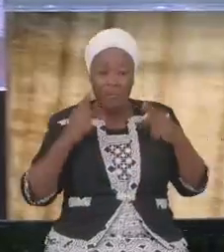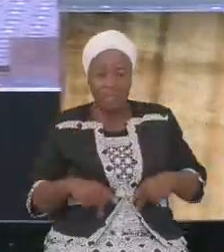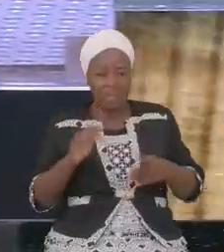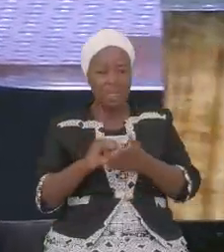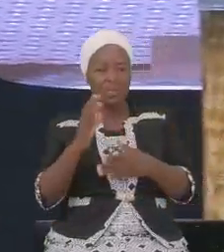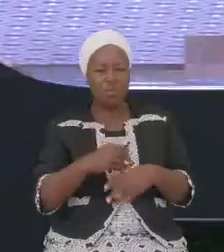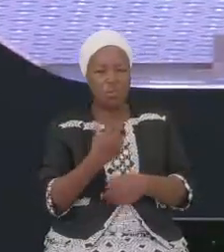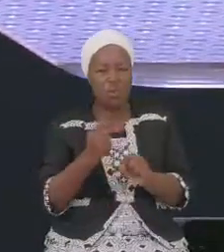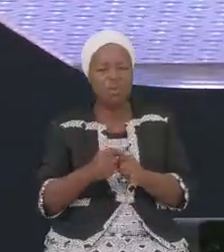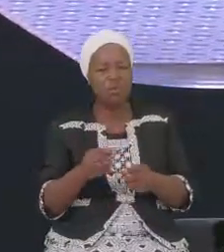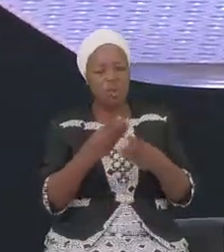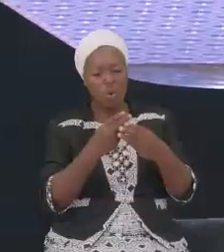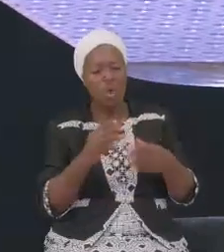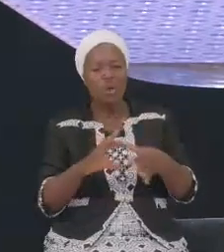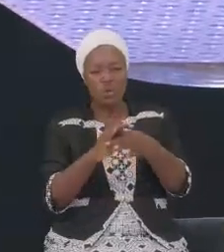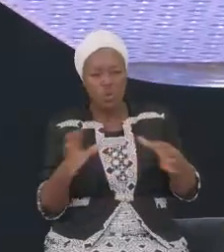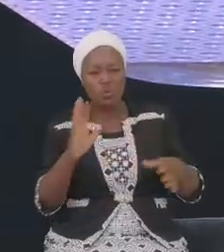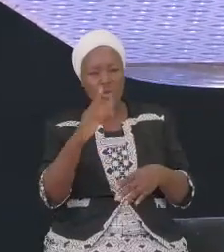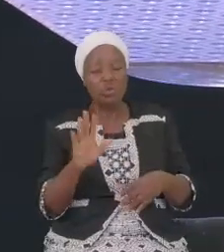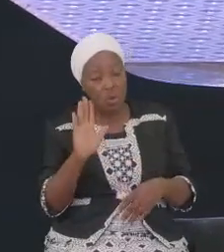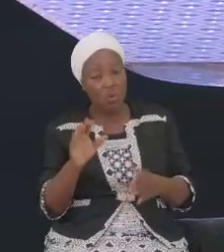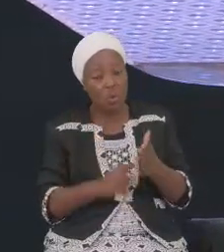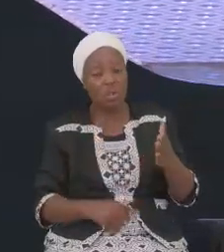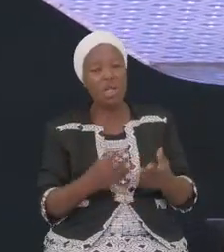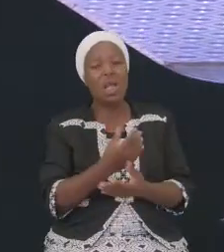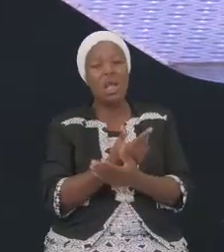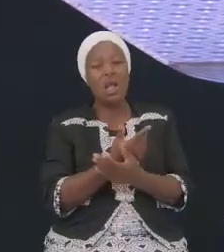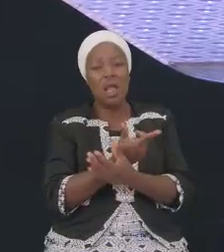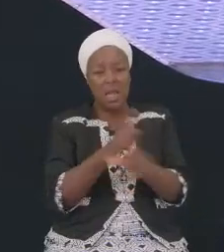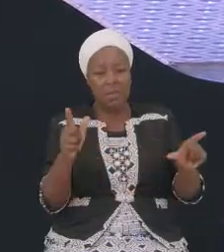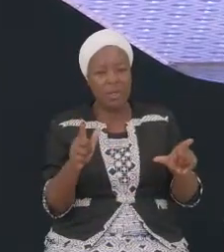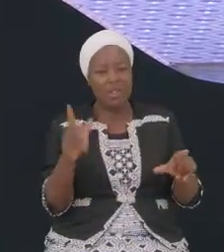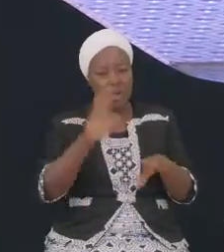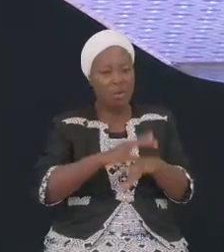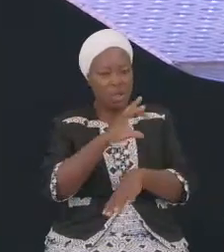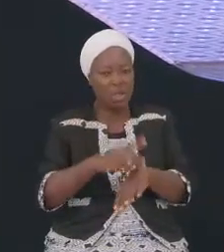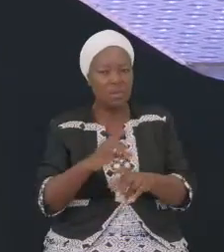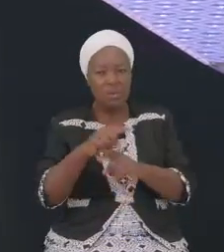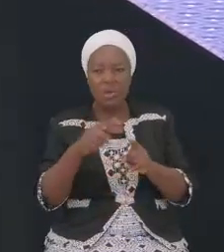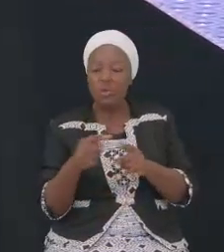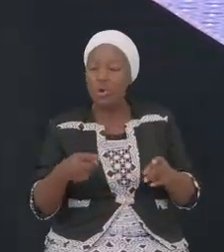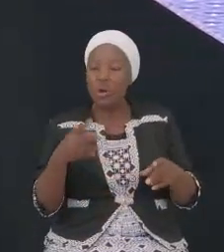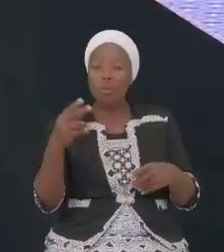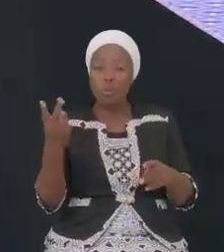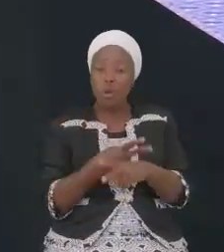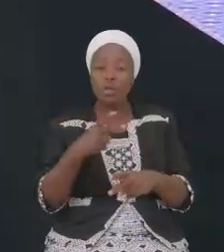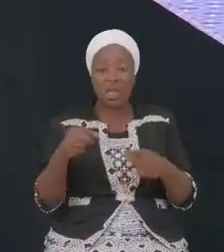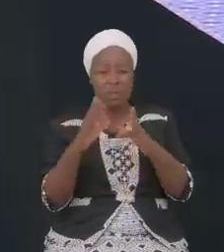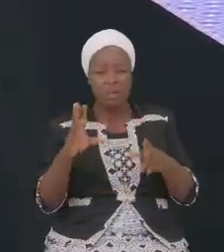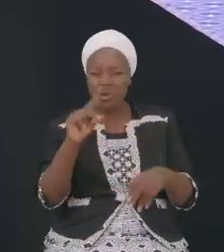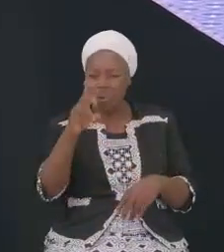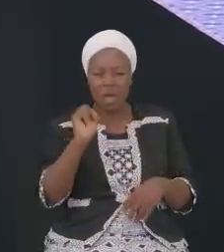on earth. Because, and when we are our worst enemies, nobody can destroy you if you are not destroying yourself. And